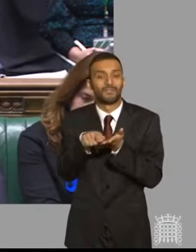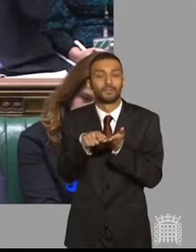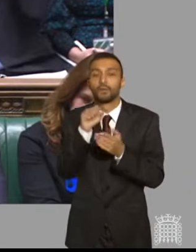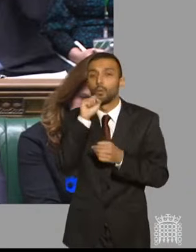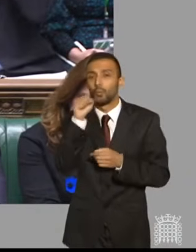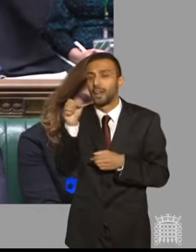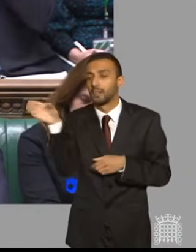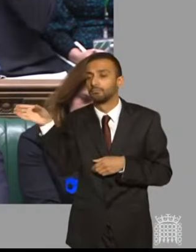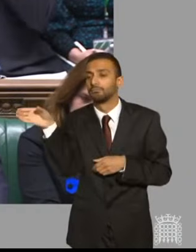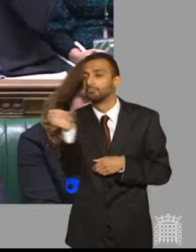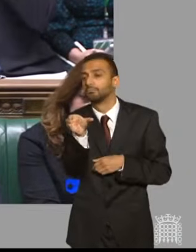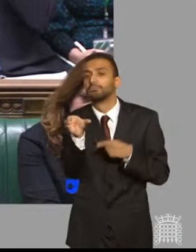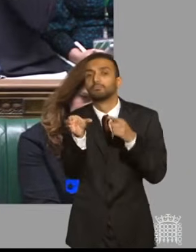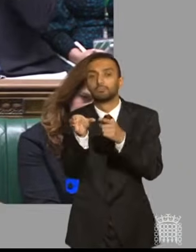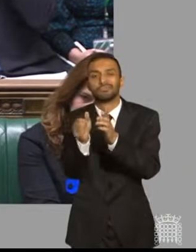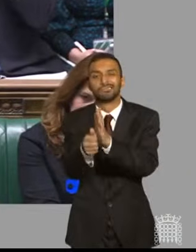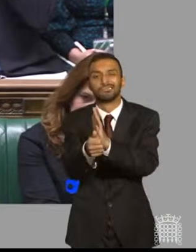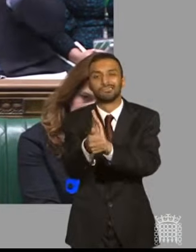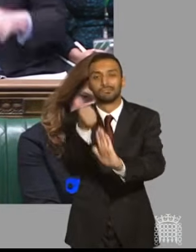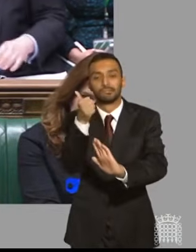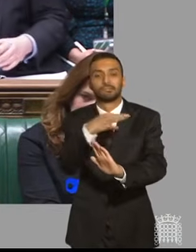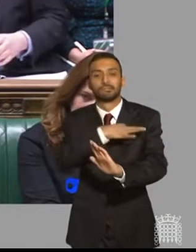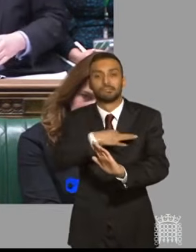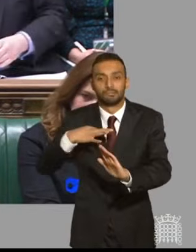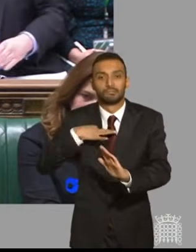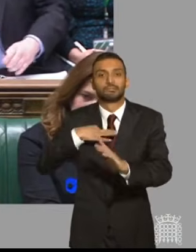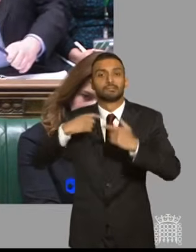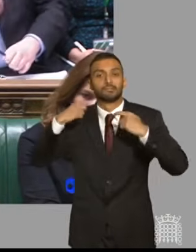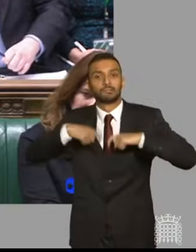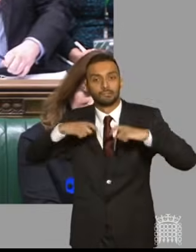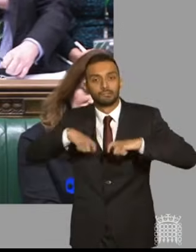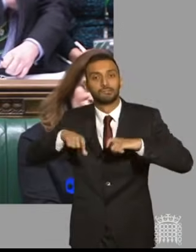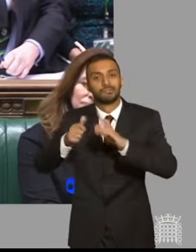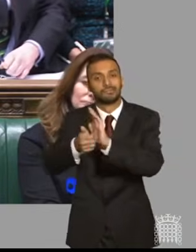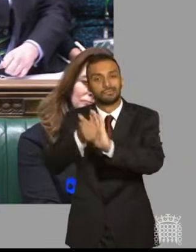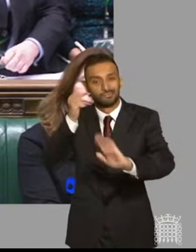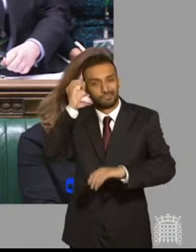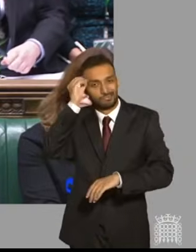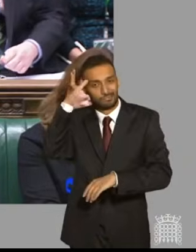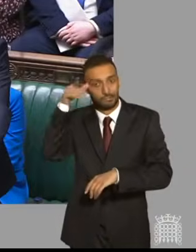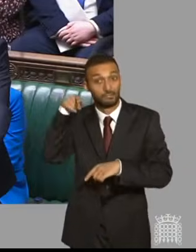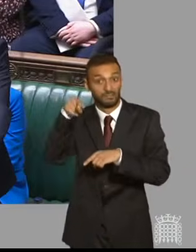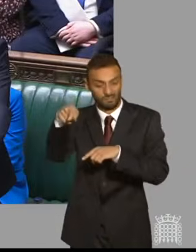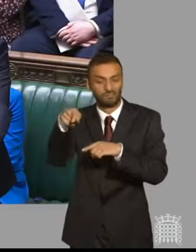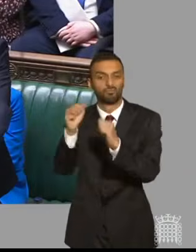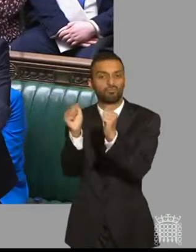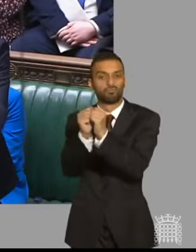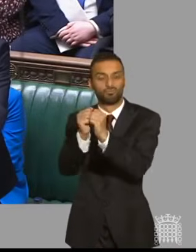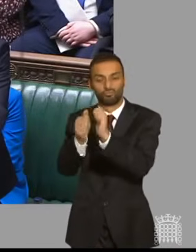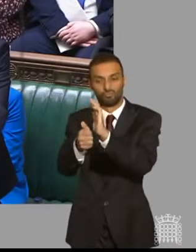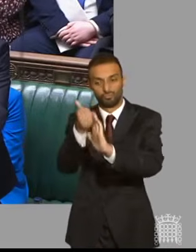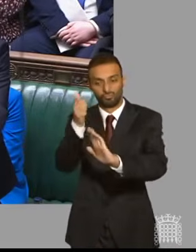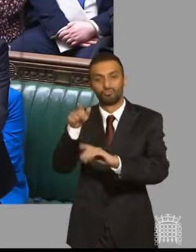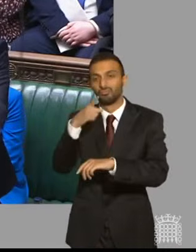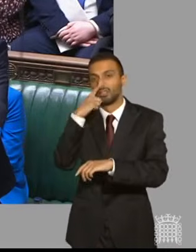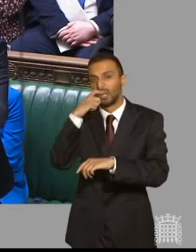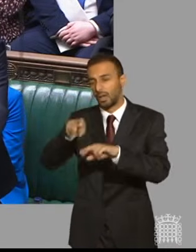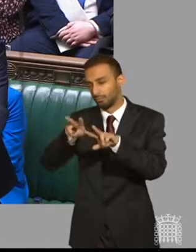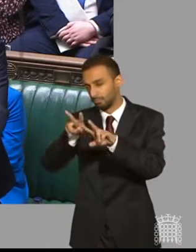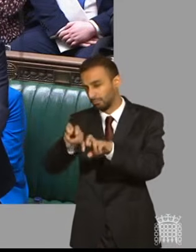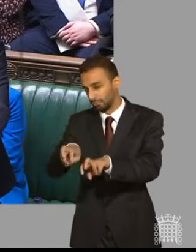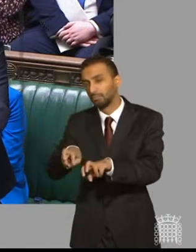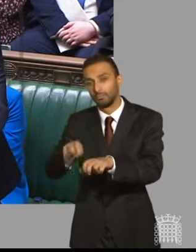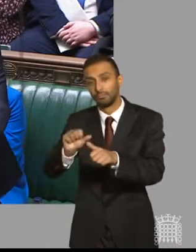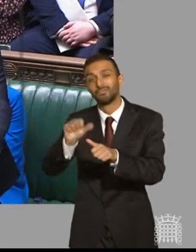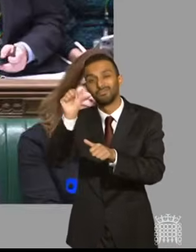so it had the relevant expertise to make informed decisions responding to the inquiry's recommendations on compensation when